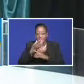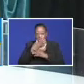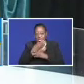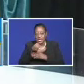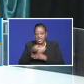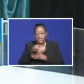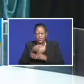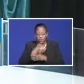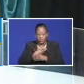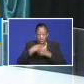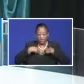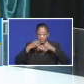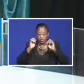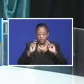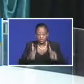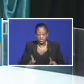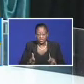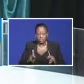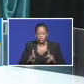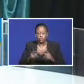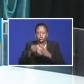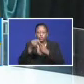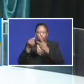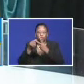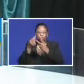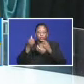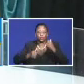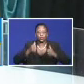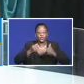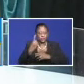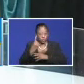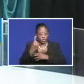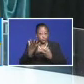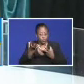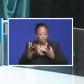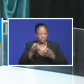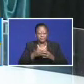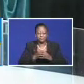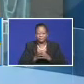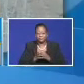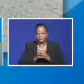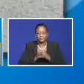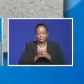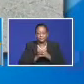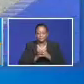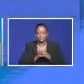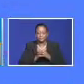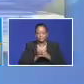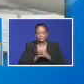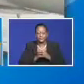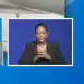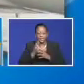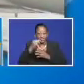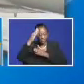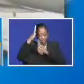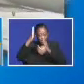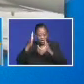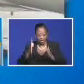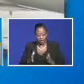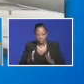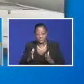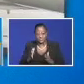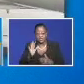the opportunity to choose which vaccine they wish to receive. The Bahamas is expected to receive